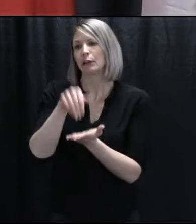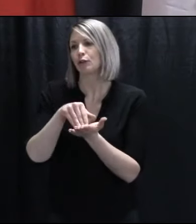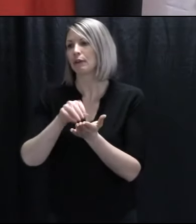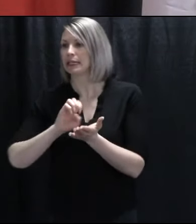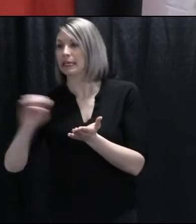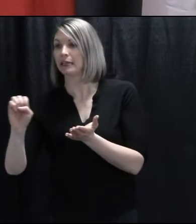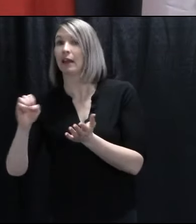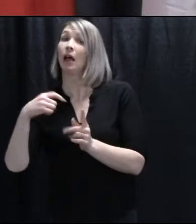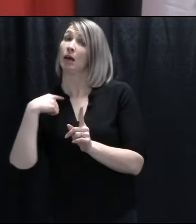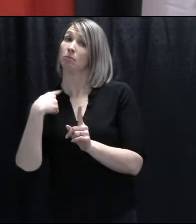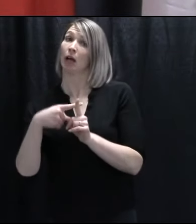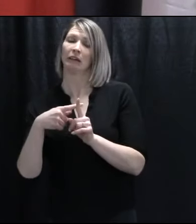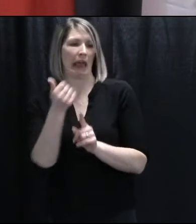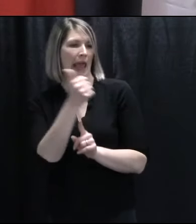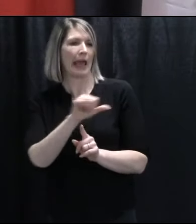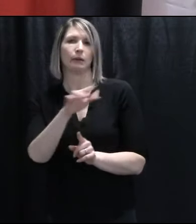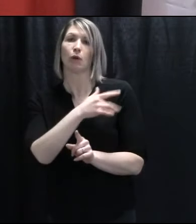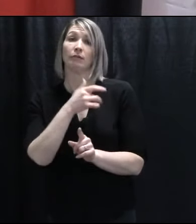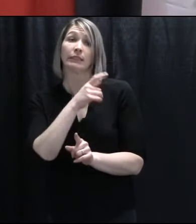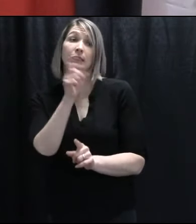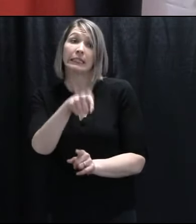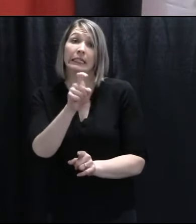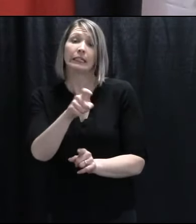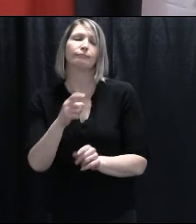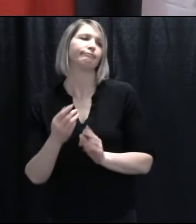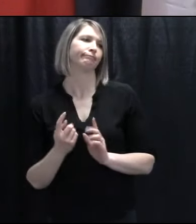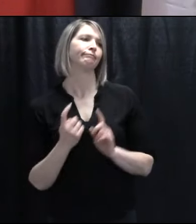well. Thank you.